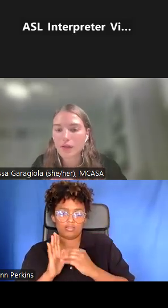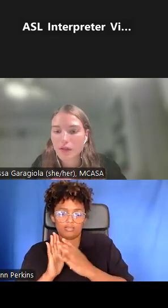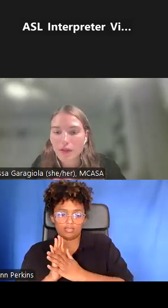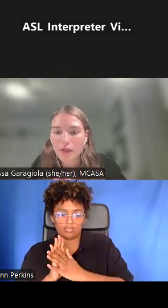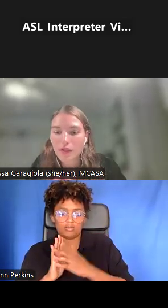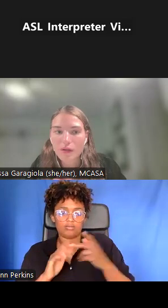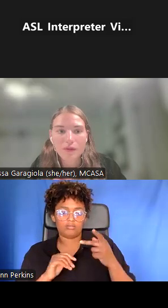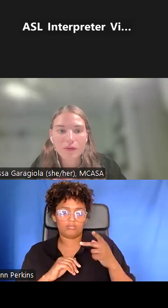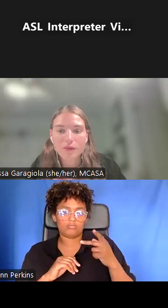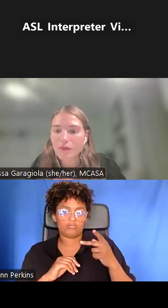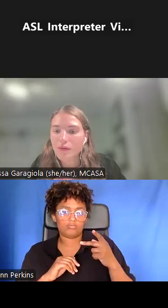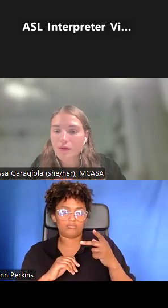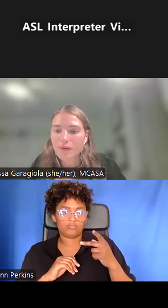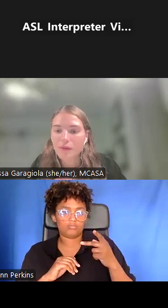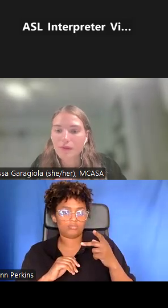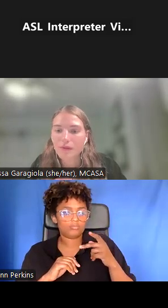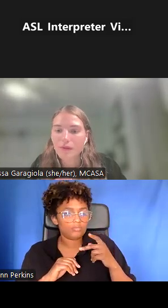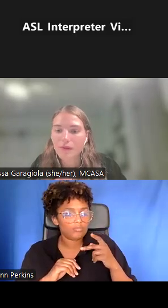on.